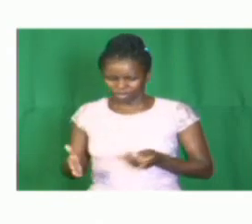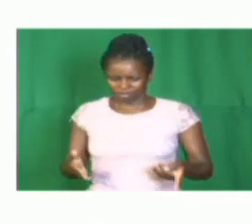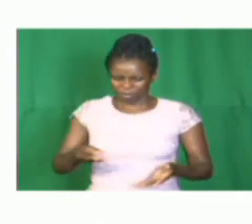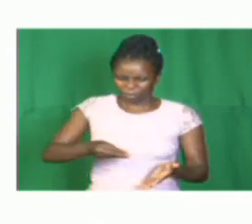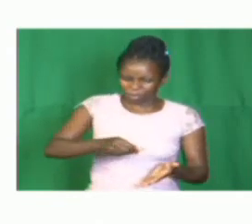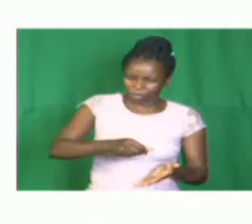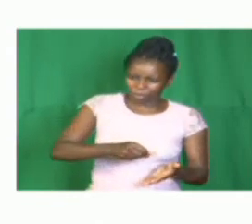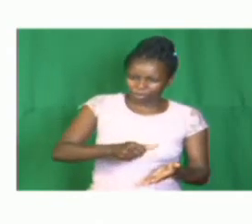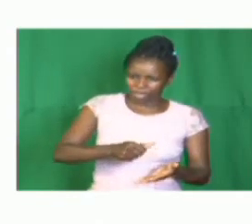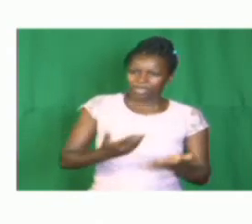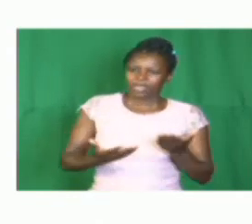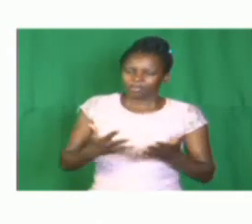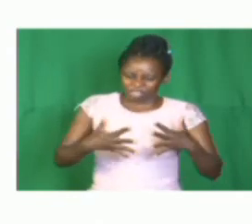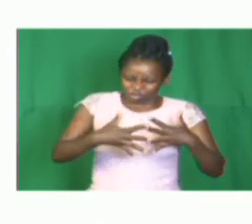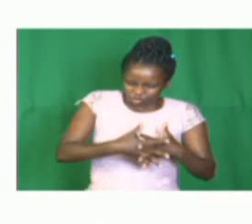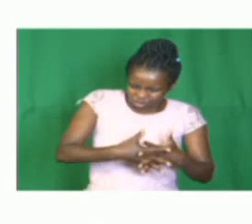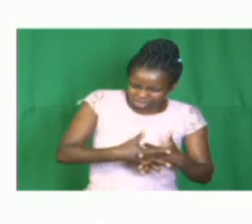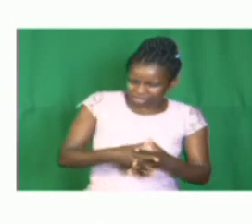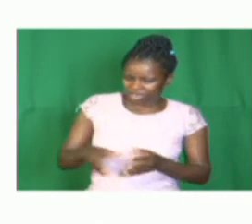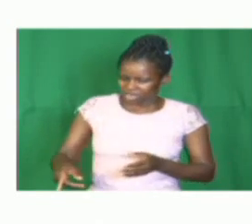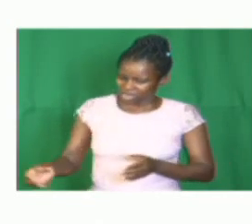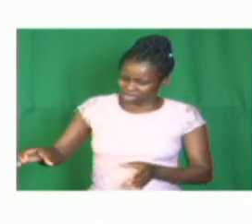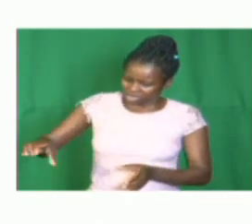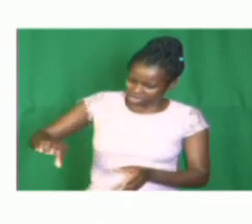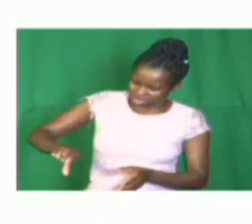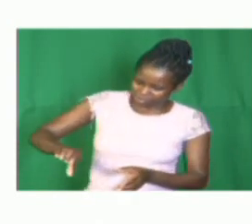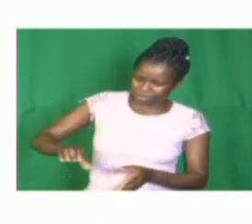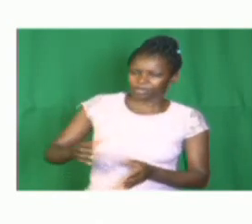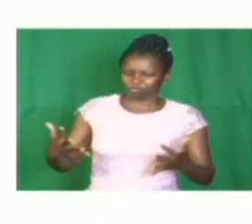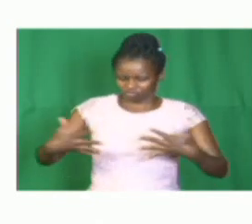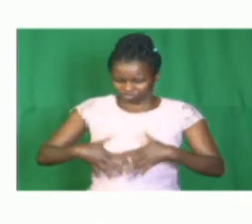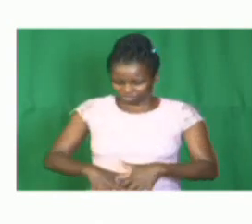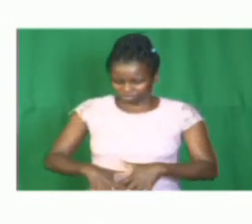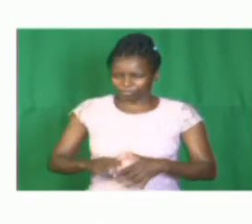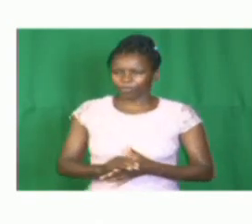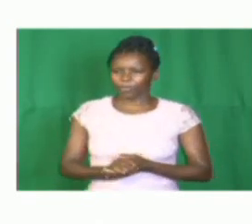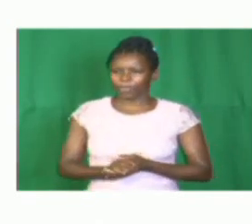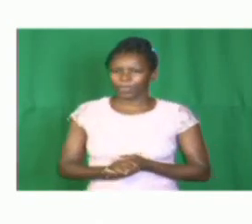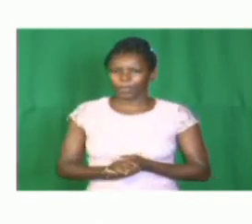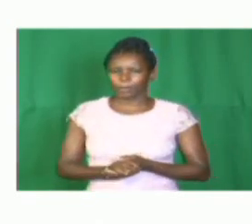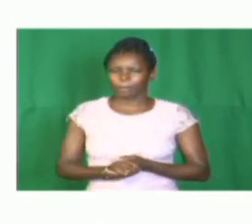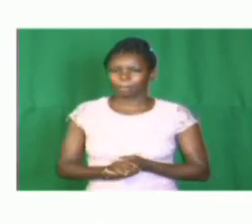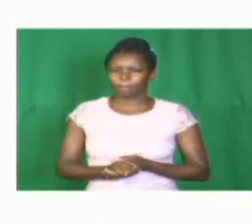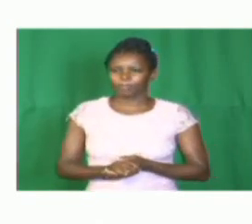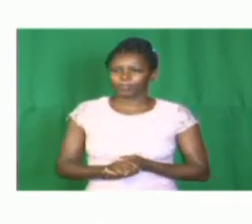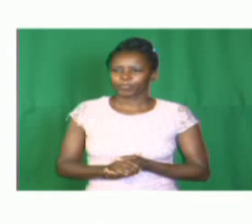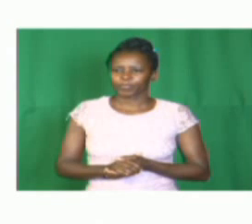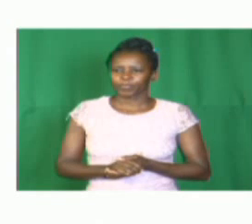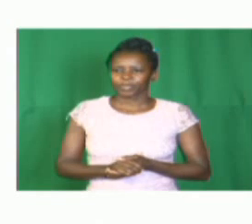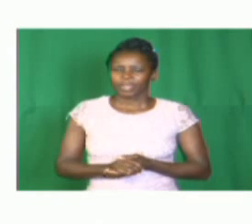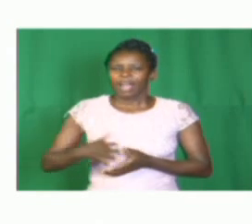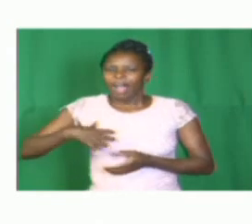a solid and a liquid. We have a solid and a liquid. And then let us look